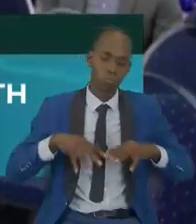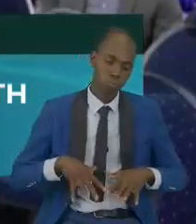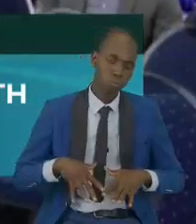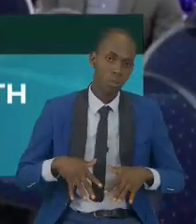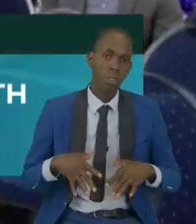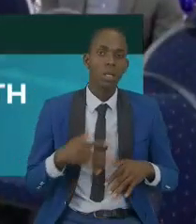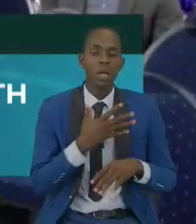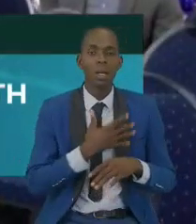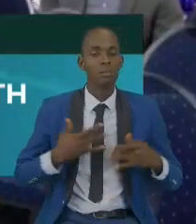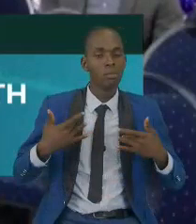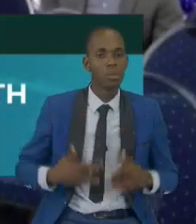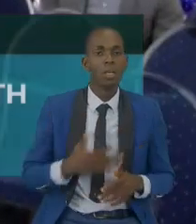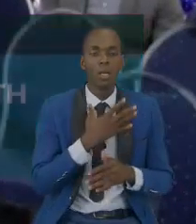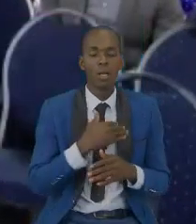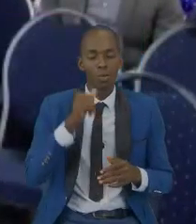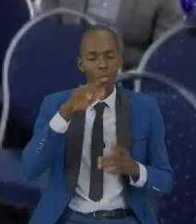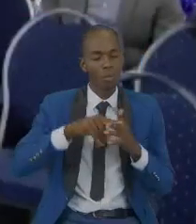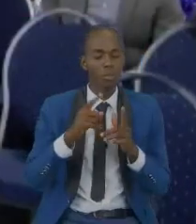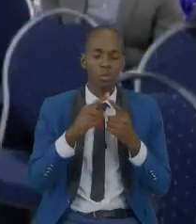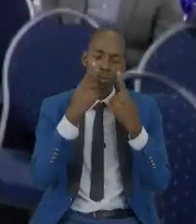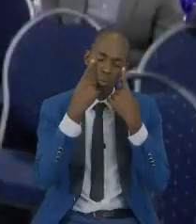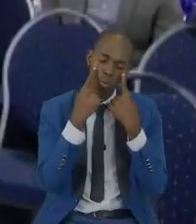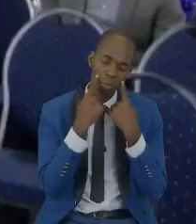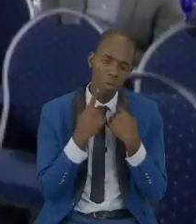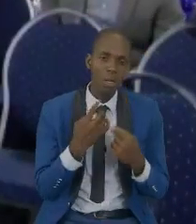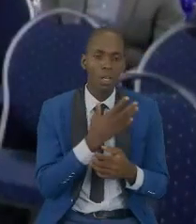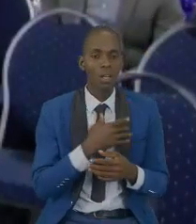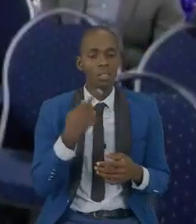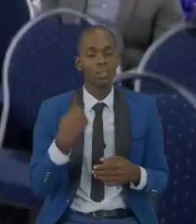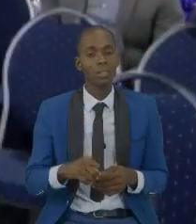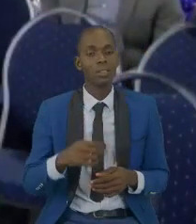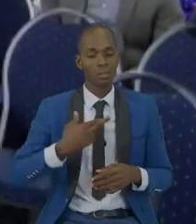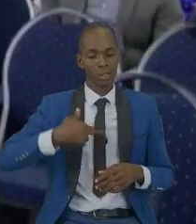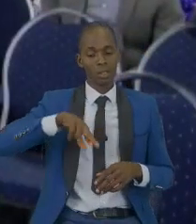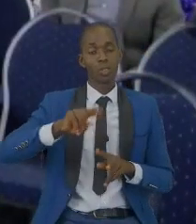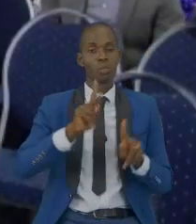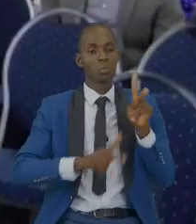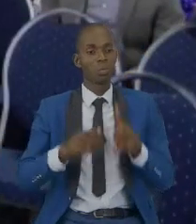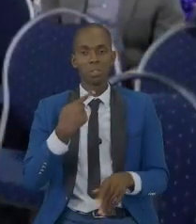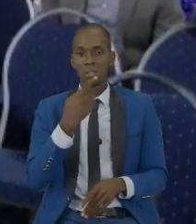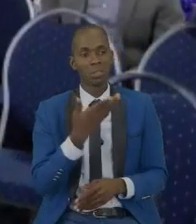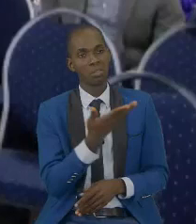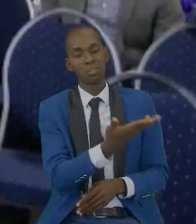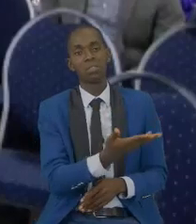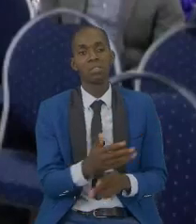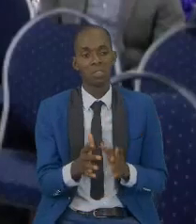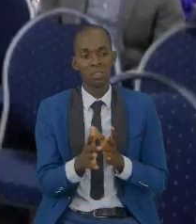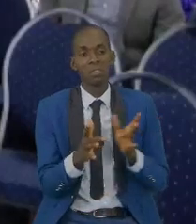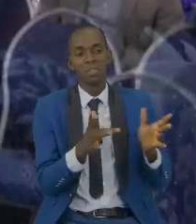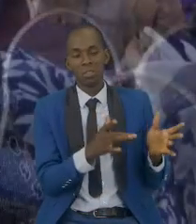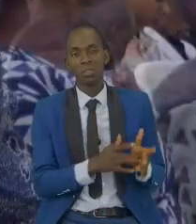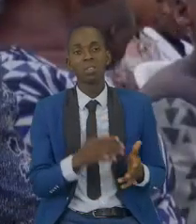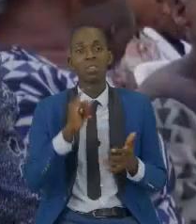and tears were coming out. And the Pharisee was saying, look at this, if Jesus had been a prophet, he would have known that